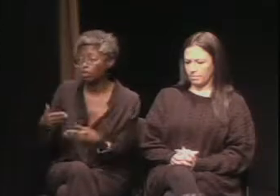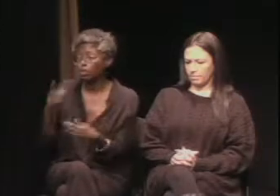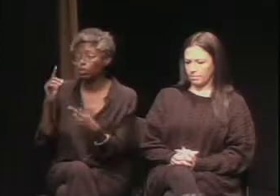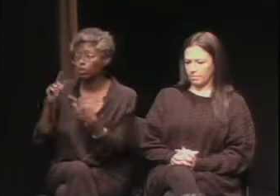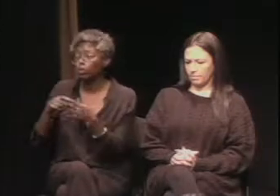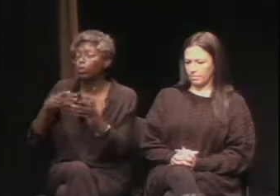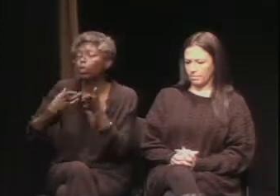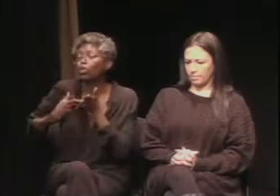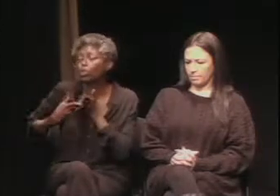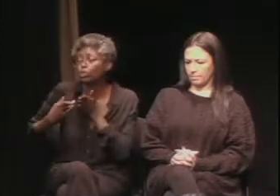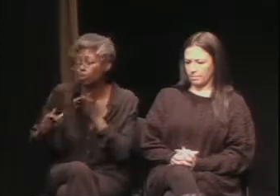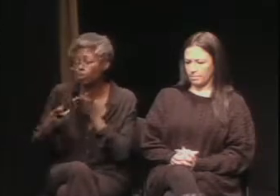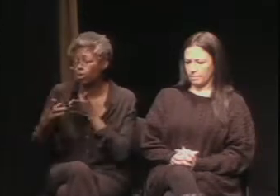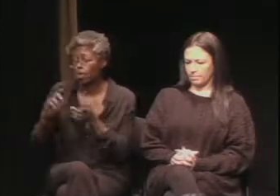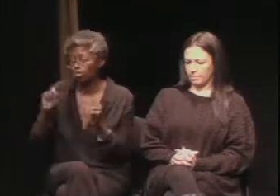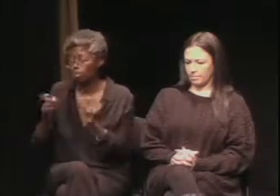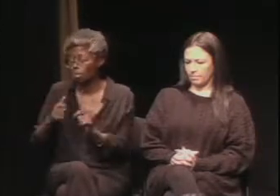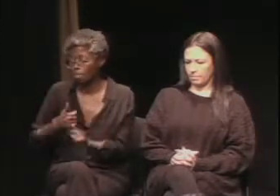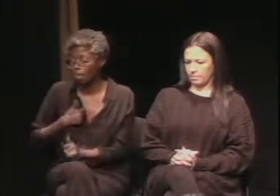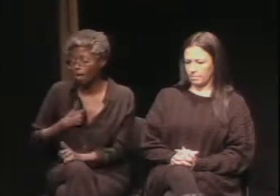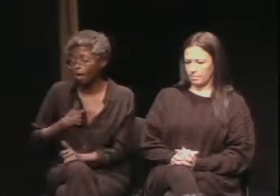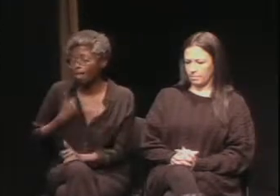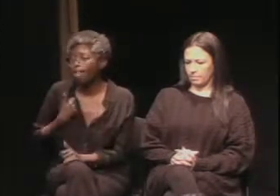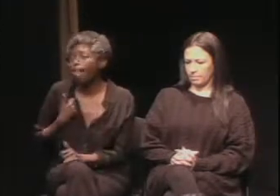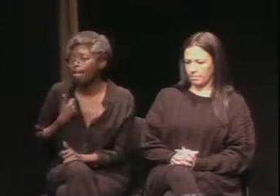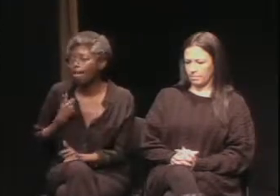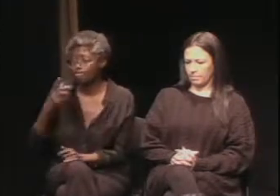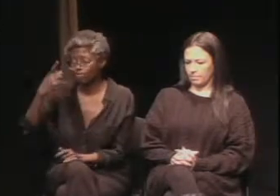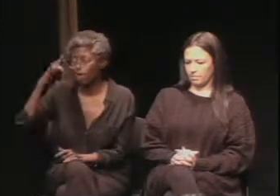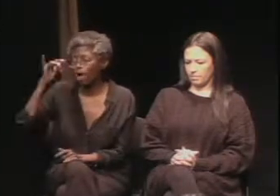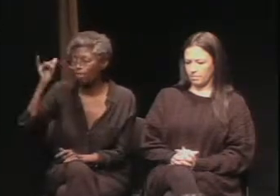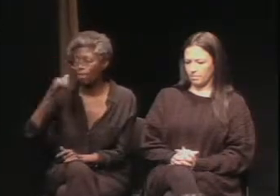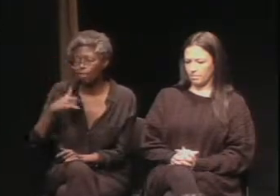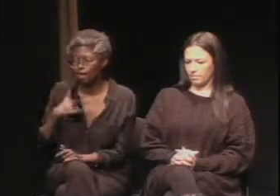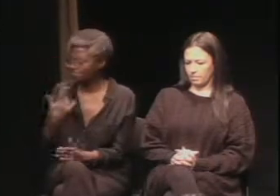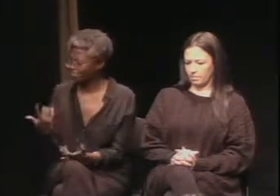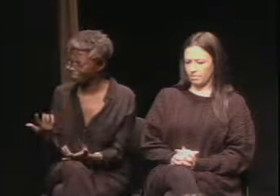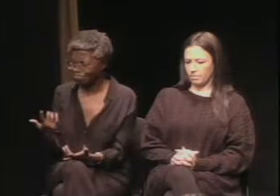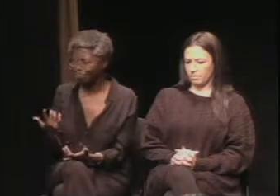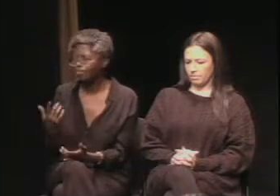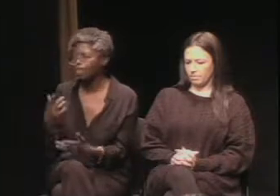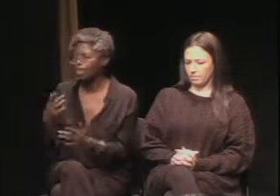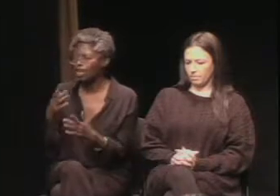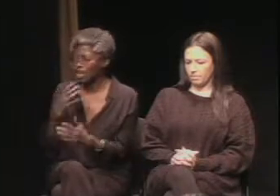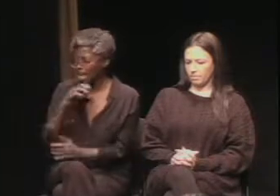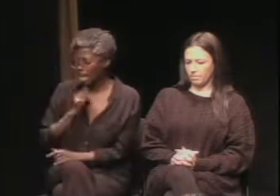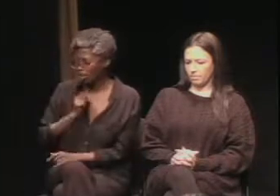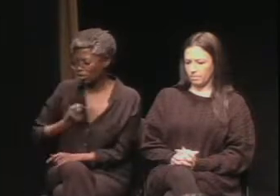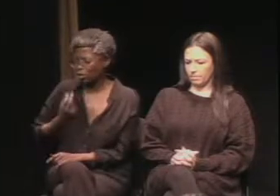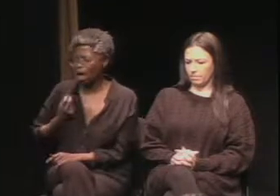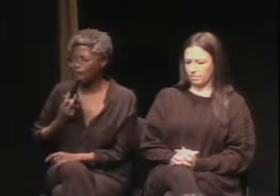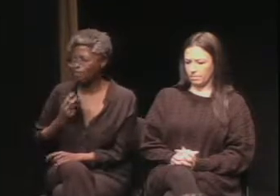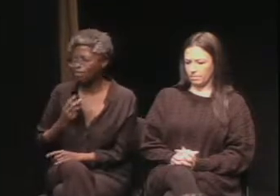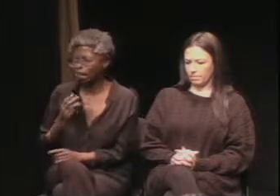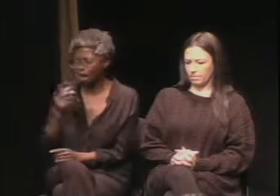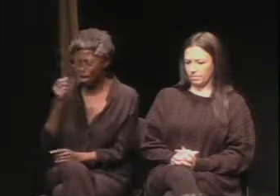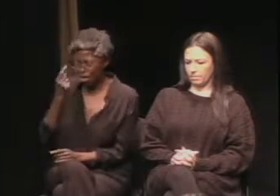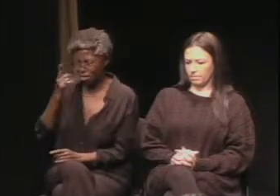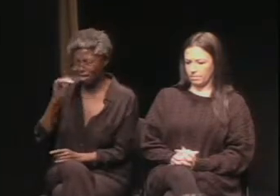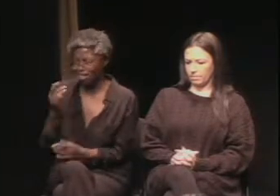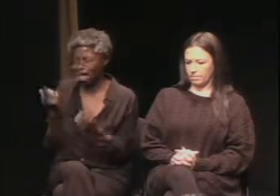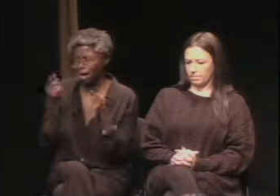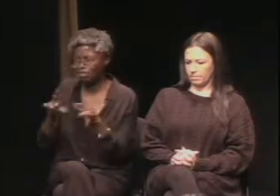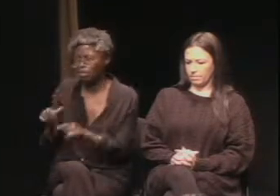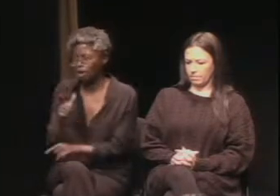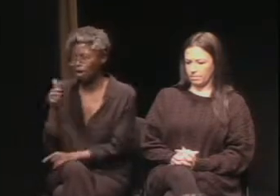would forever alter my life. My 12-year-old mind had not understood that this was a thing that happened to other girls who were